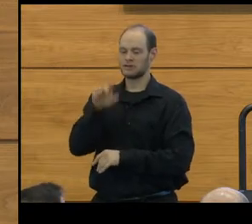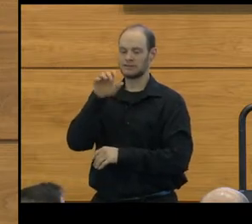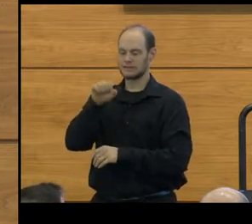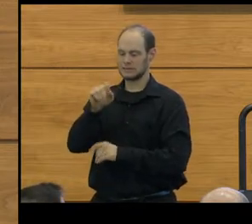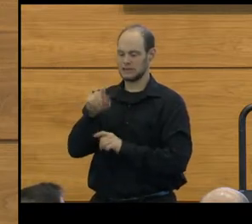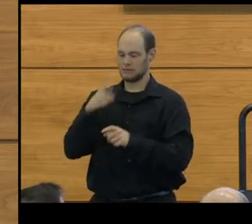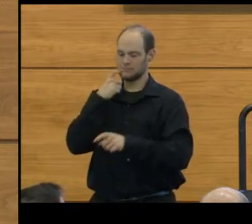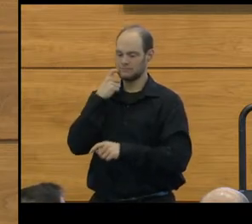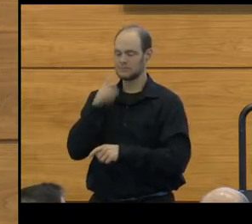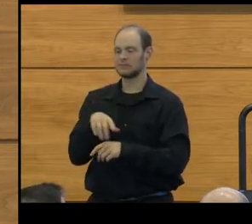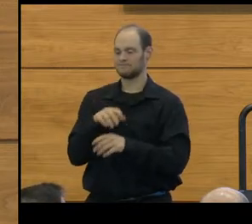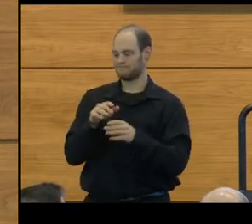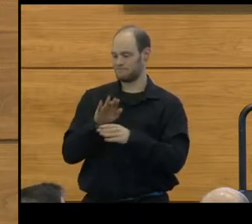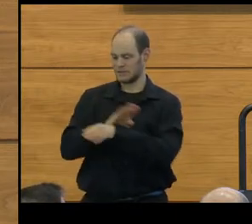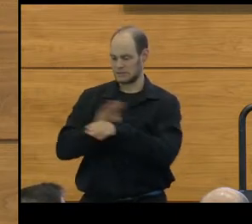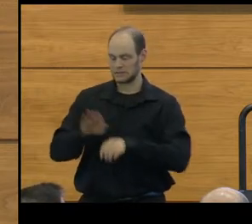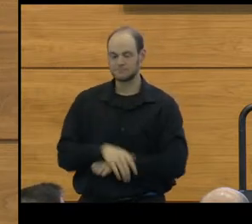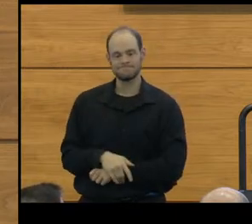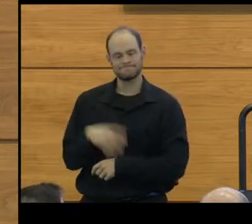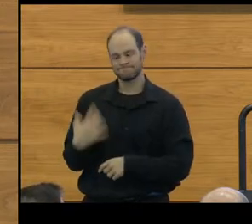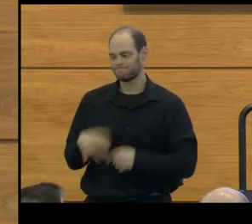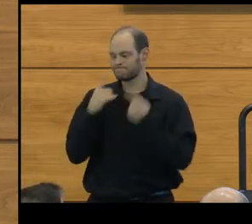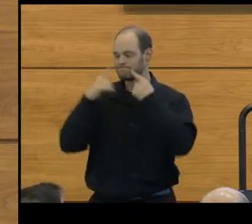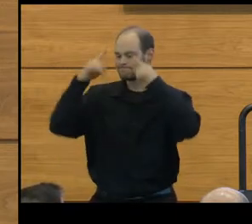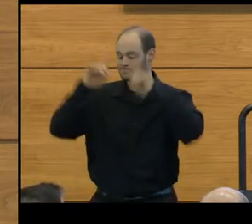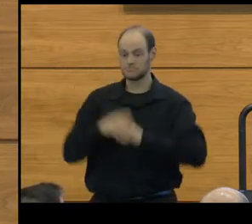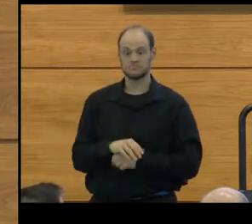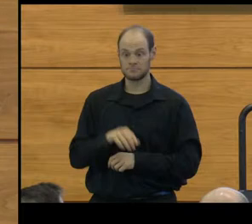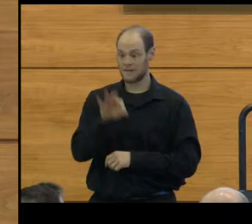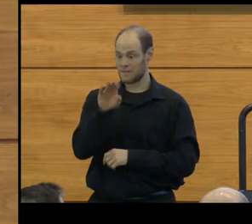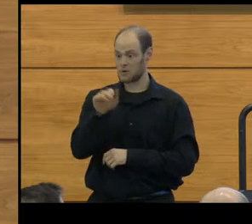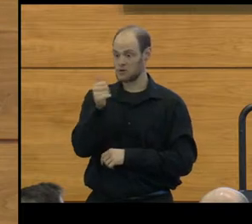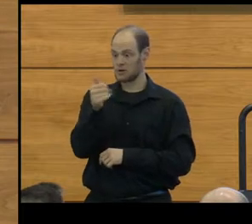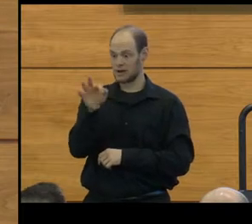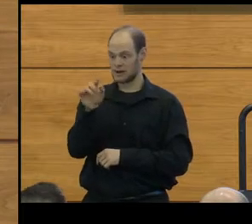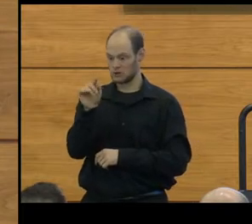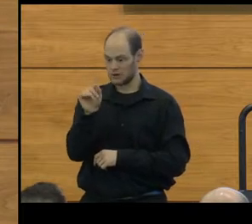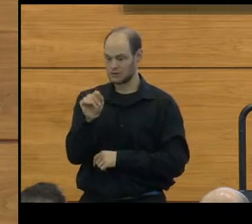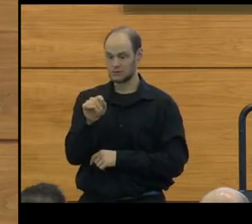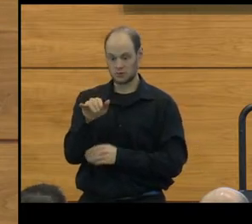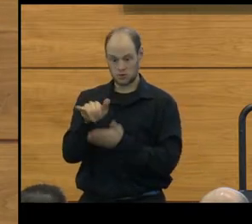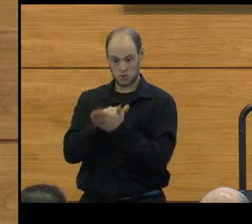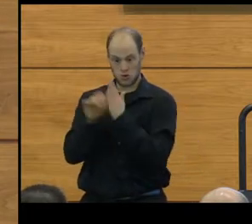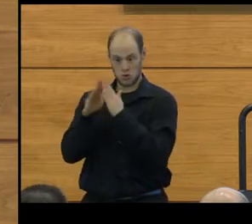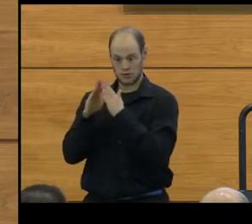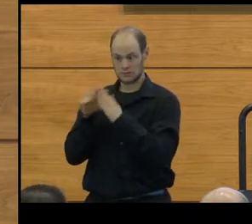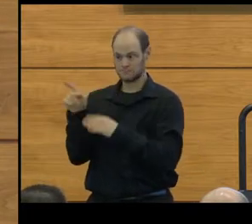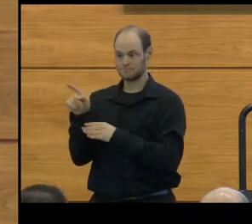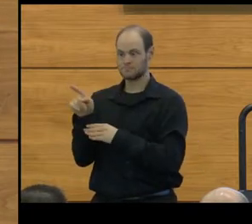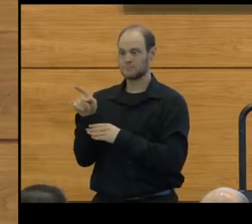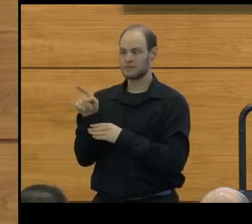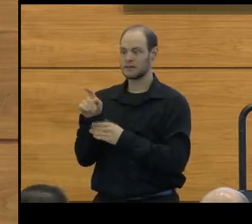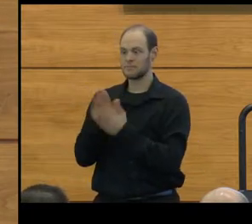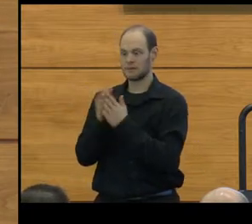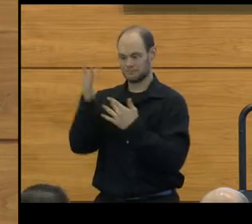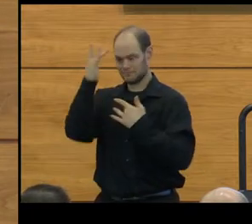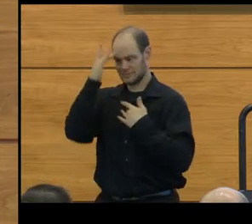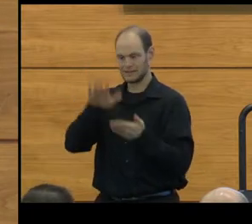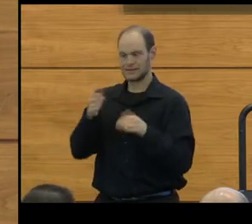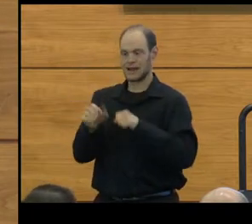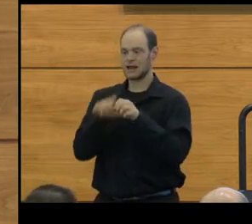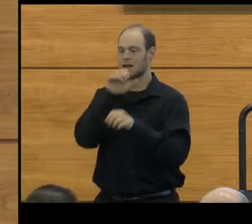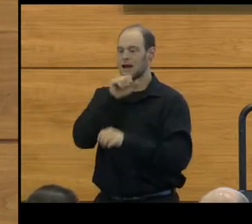very entrepreneurial. In February 1920, while in New York City, Russel took ill and died at